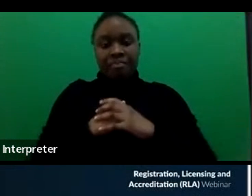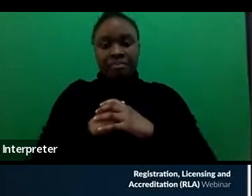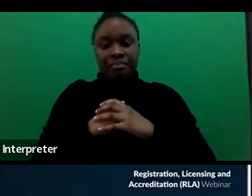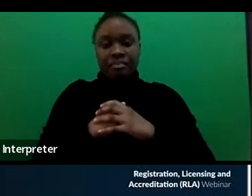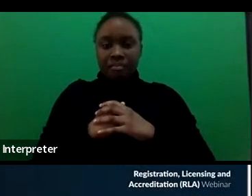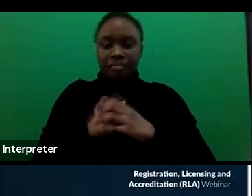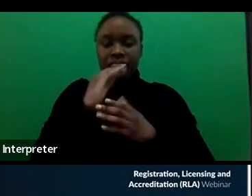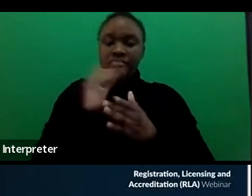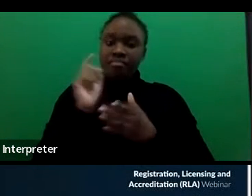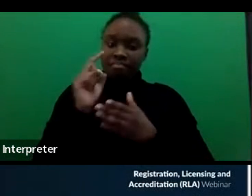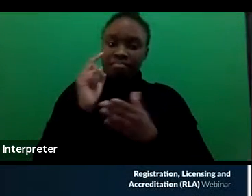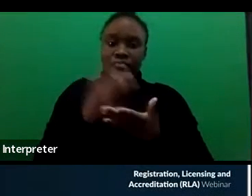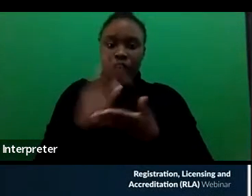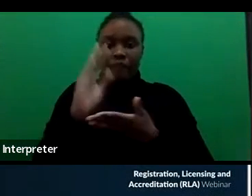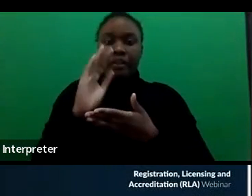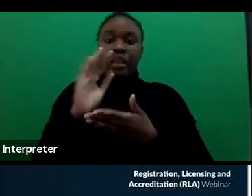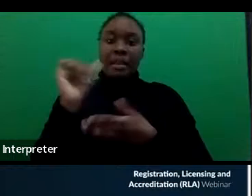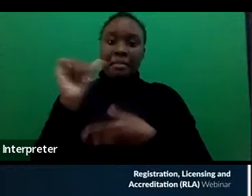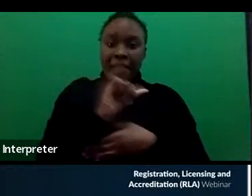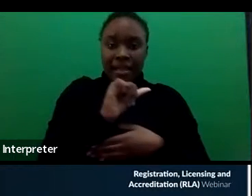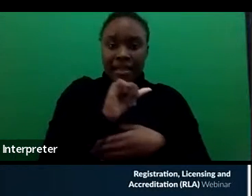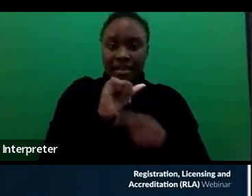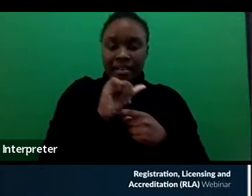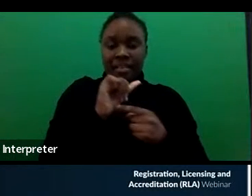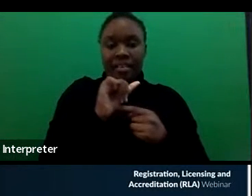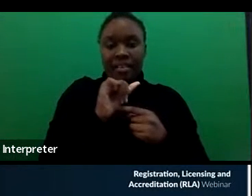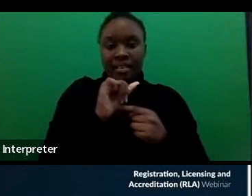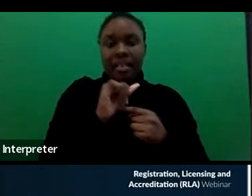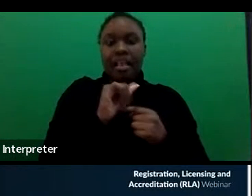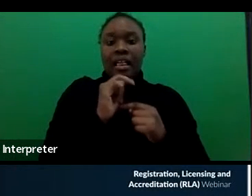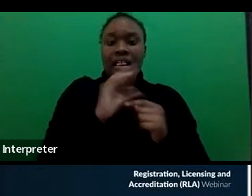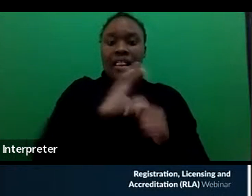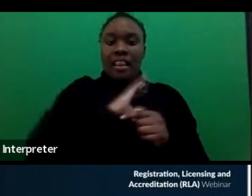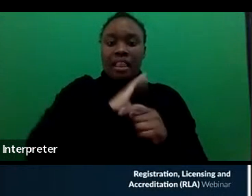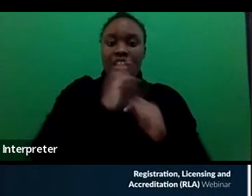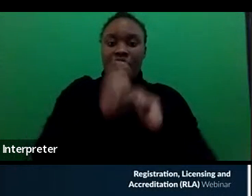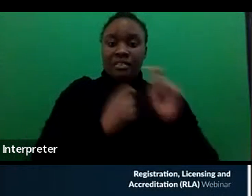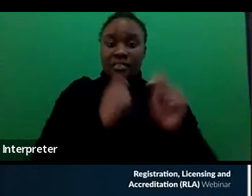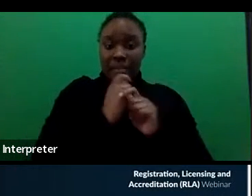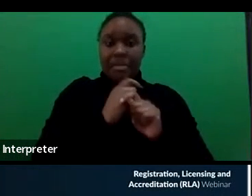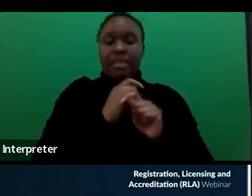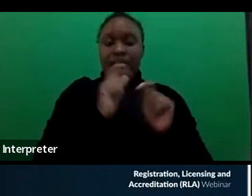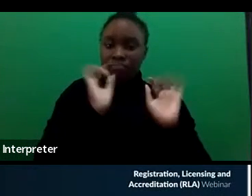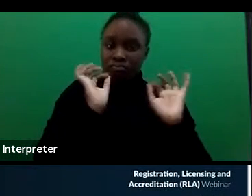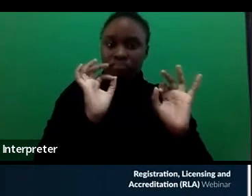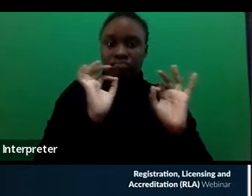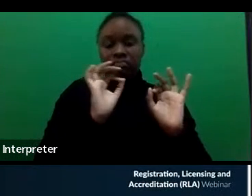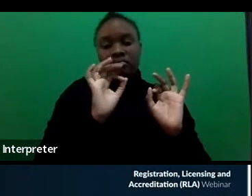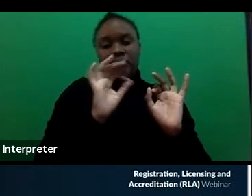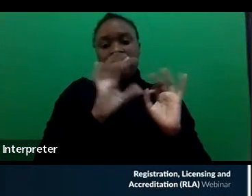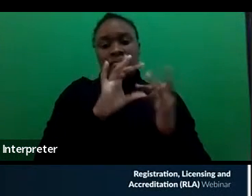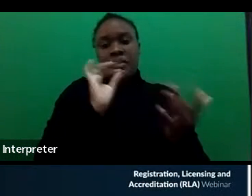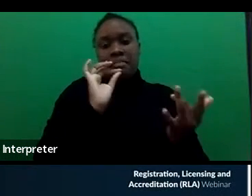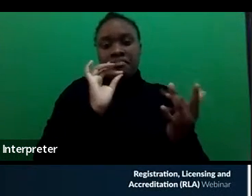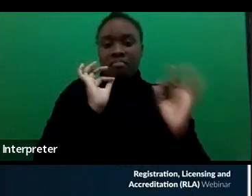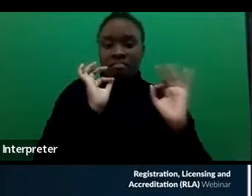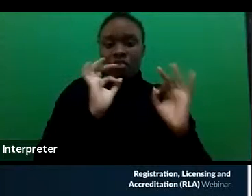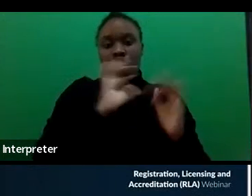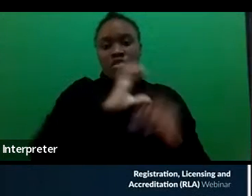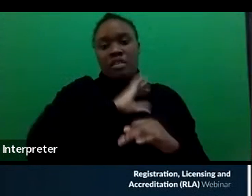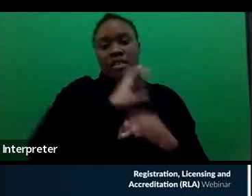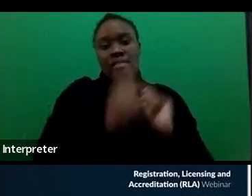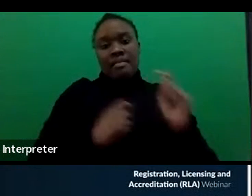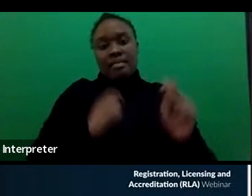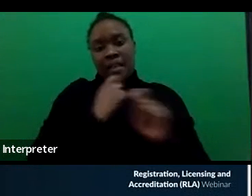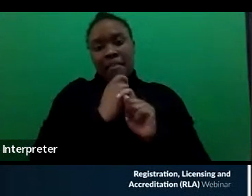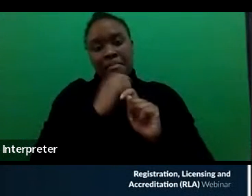it, and then you can go back to the client type selection and then select the correct client type and then apply